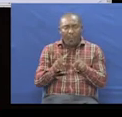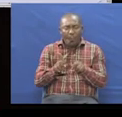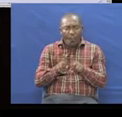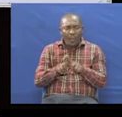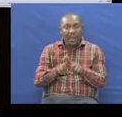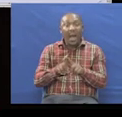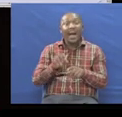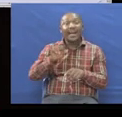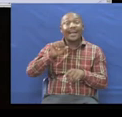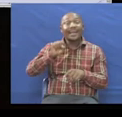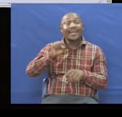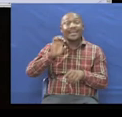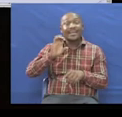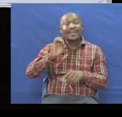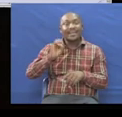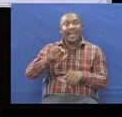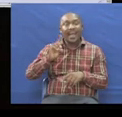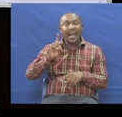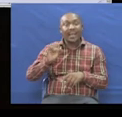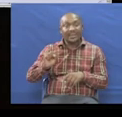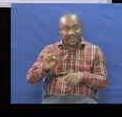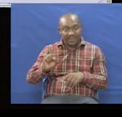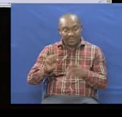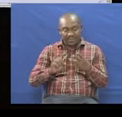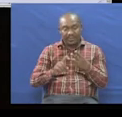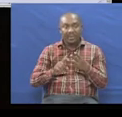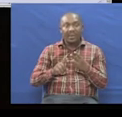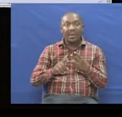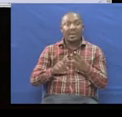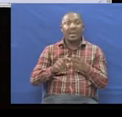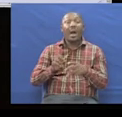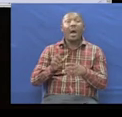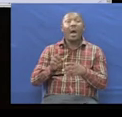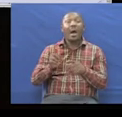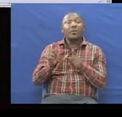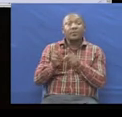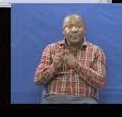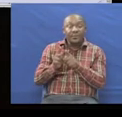seconds. And the short arrow shows the hours.